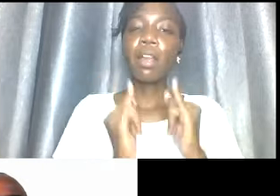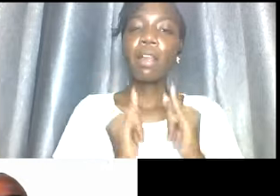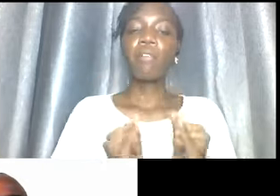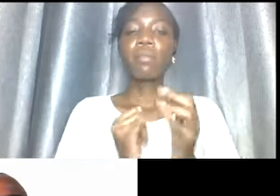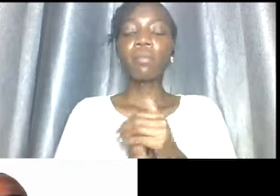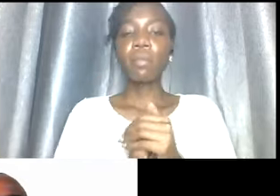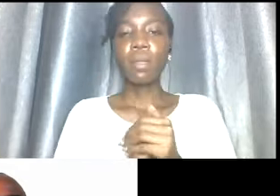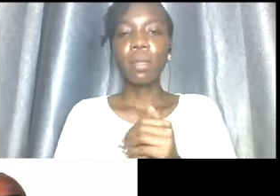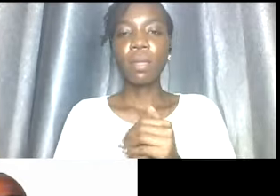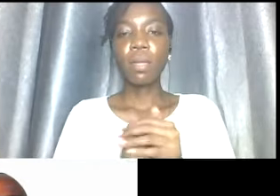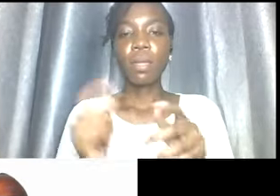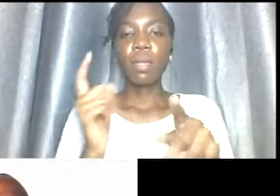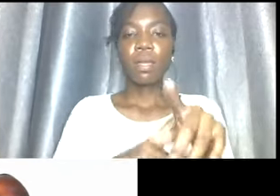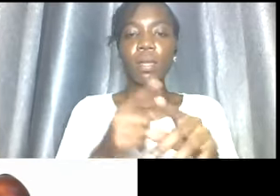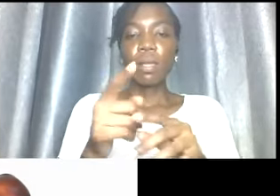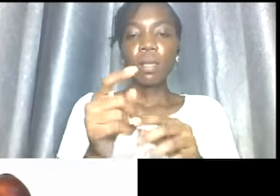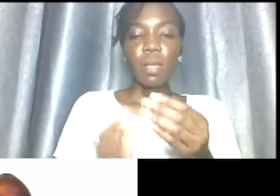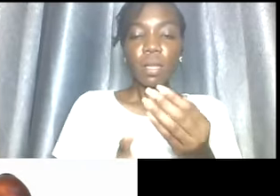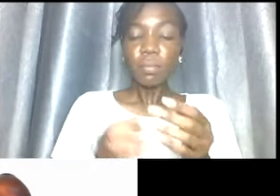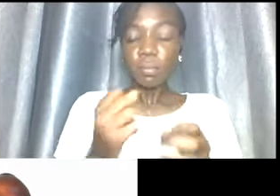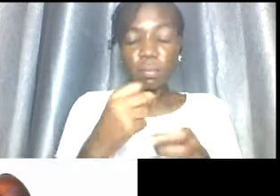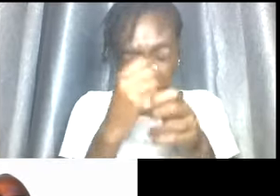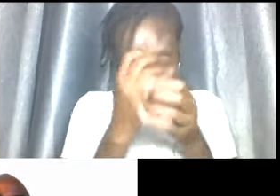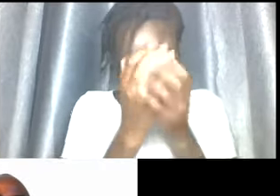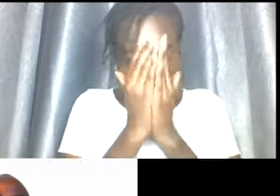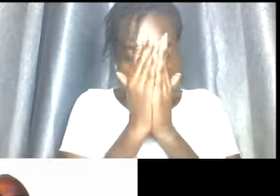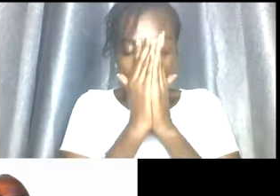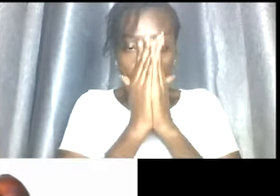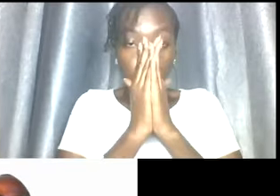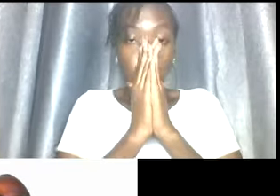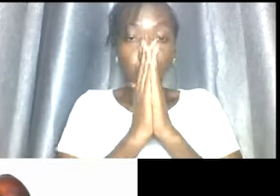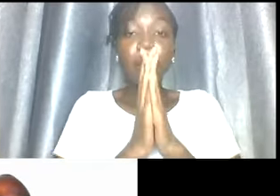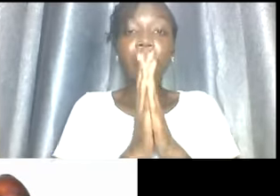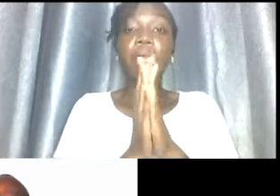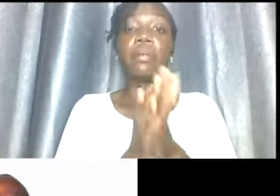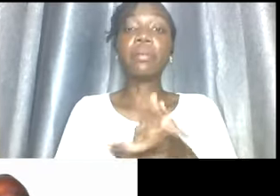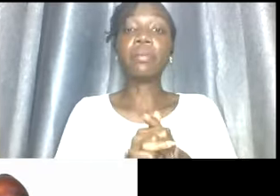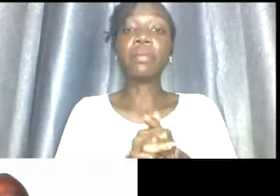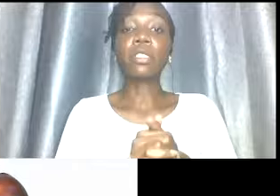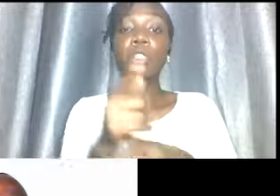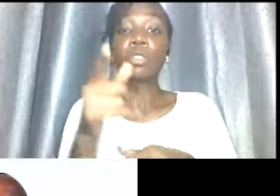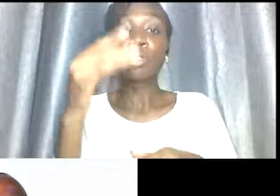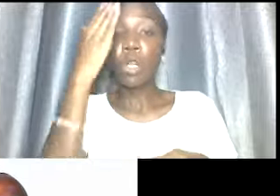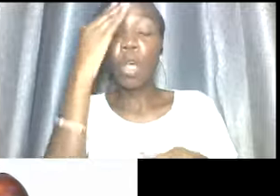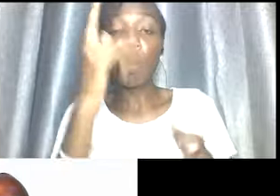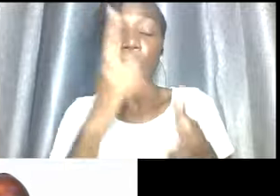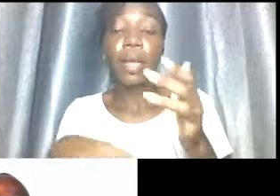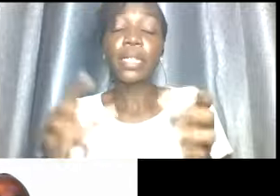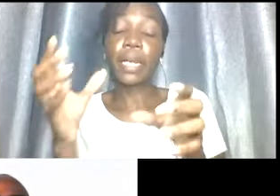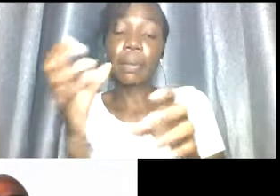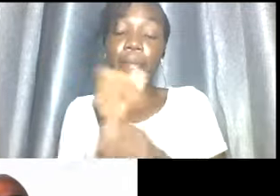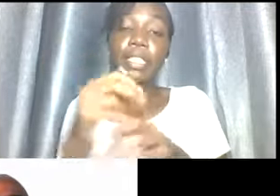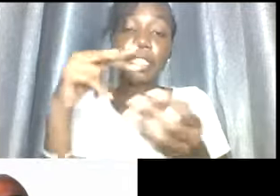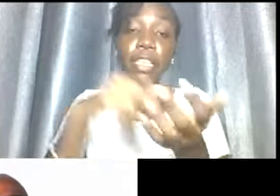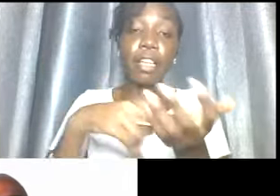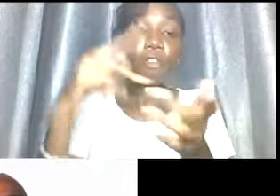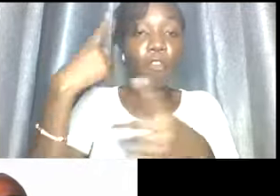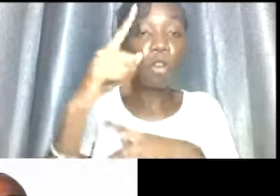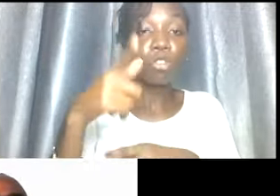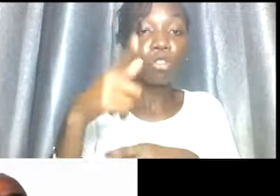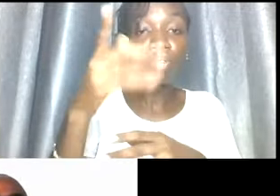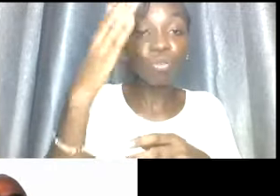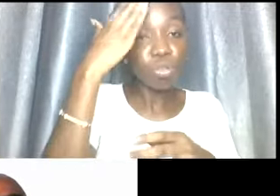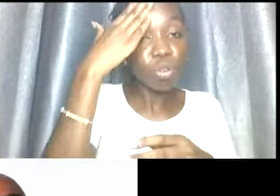set up your company, you know what your company stands for. You know what your company has